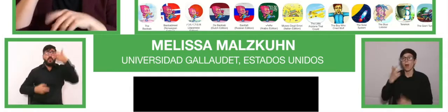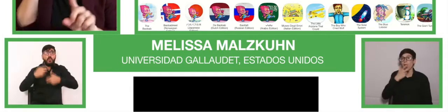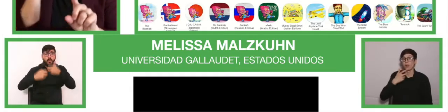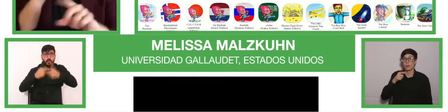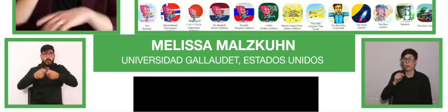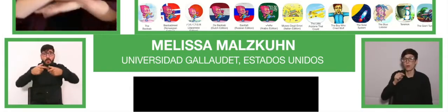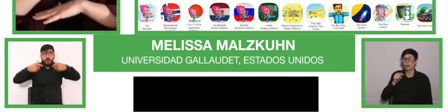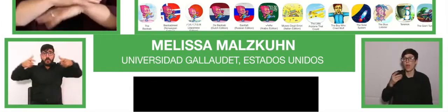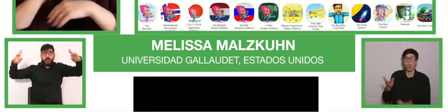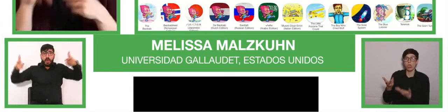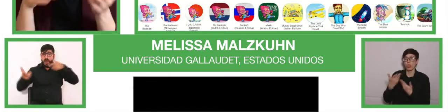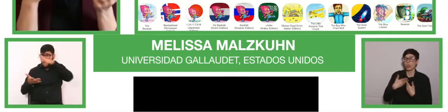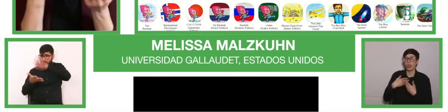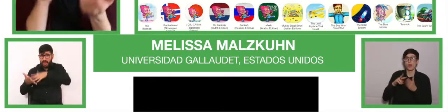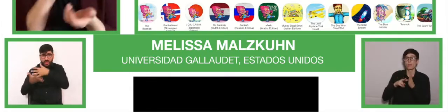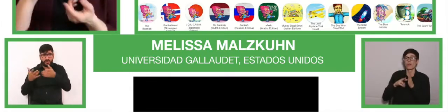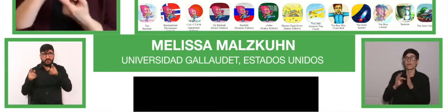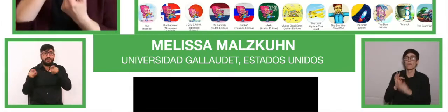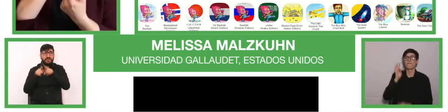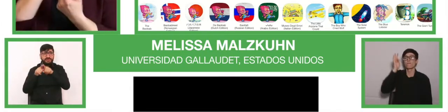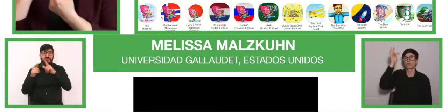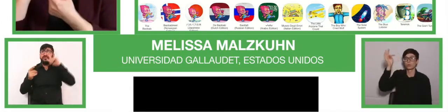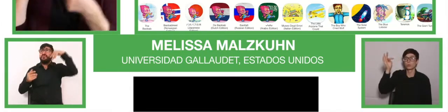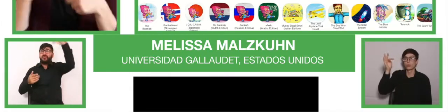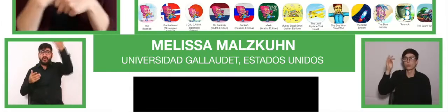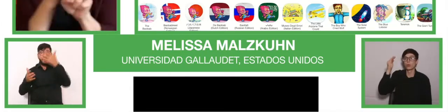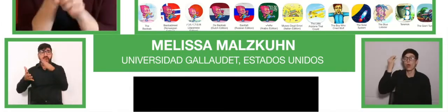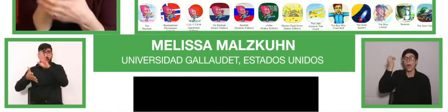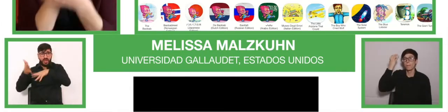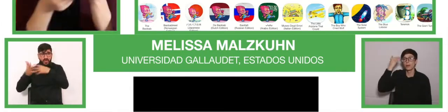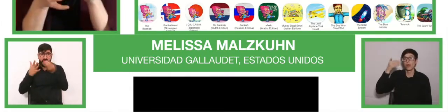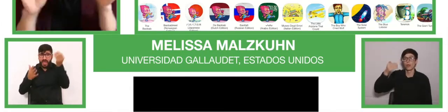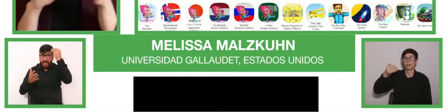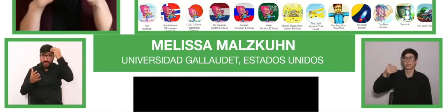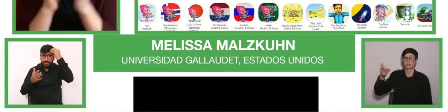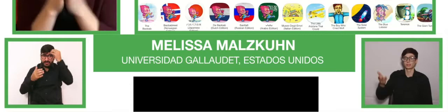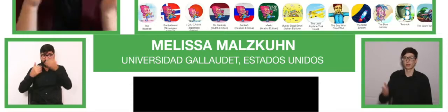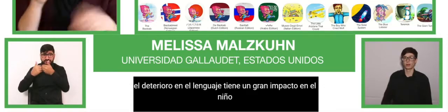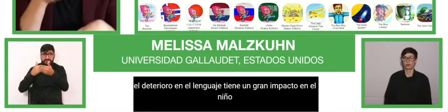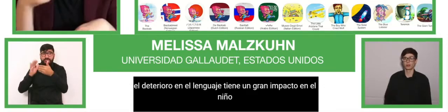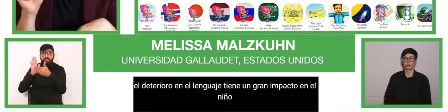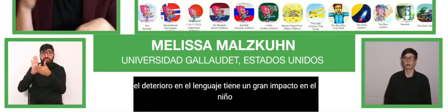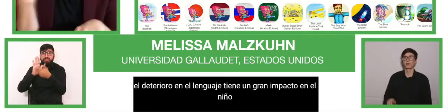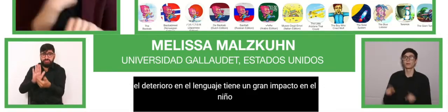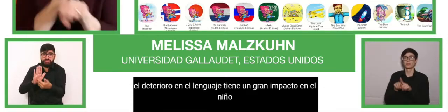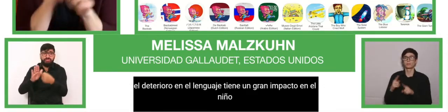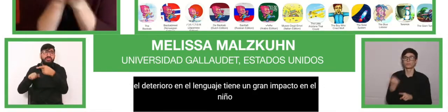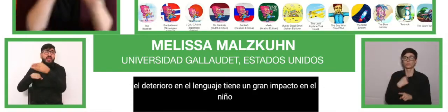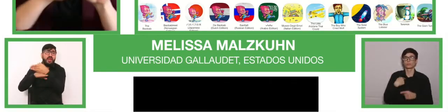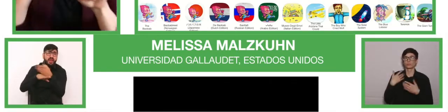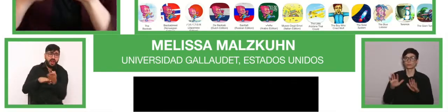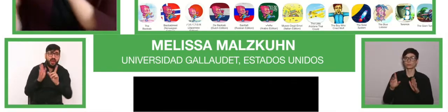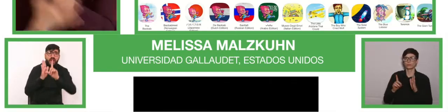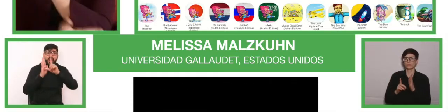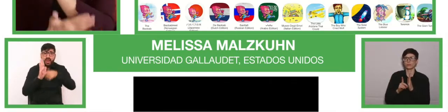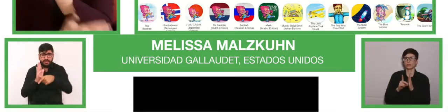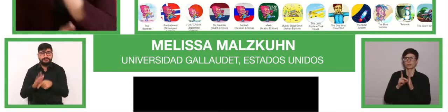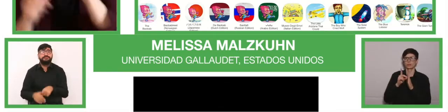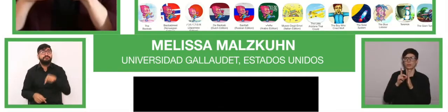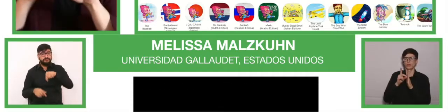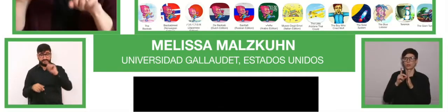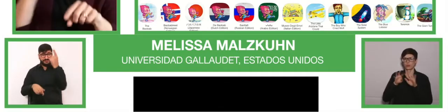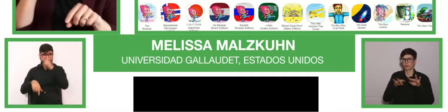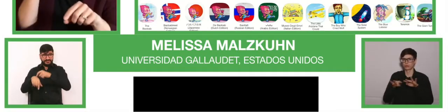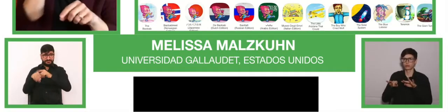In our work, we have developed a platform. It's a tool to allow people to create bilingual